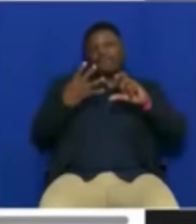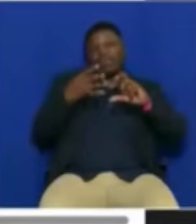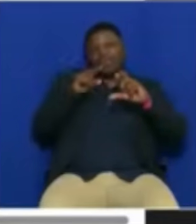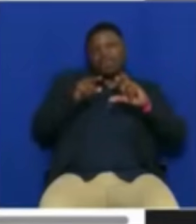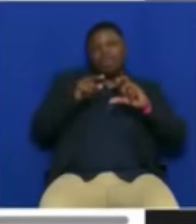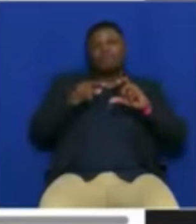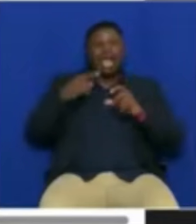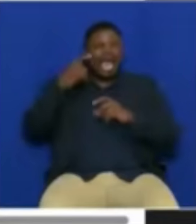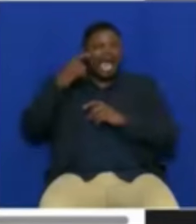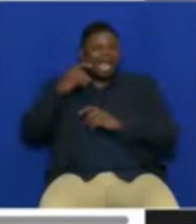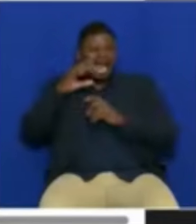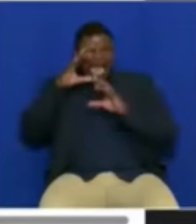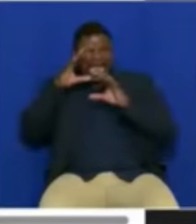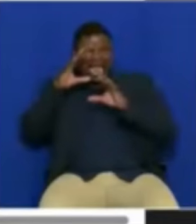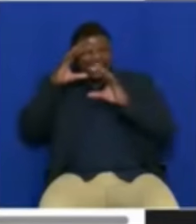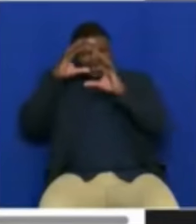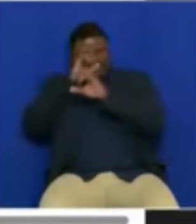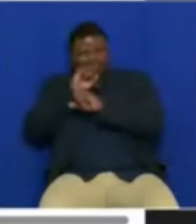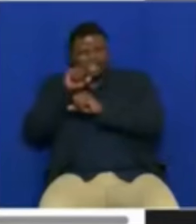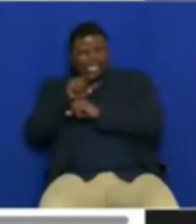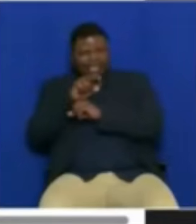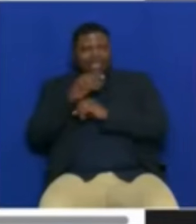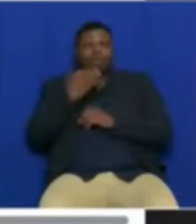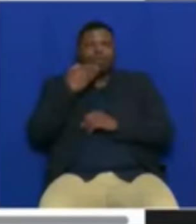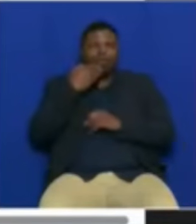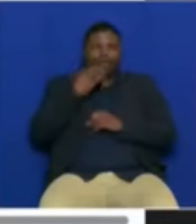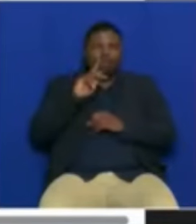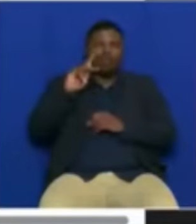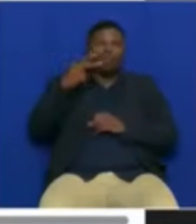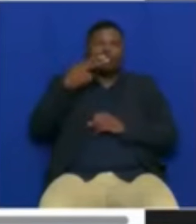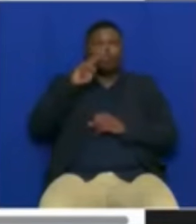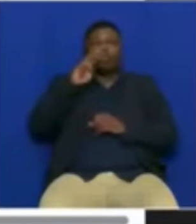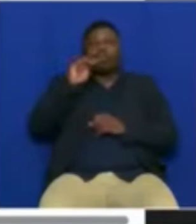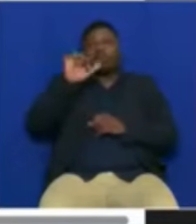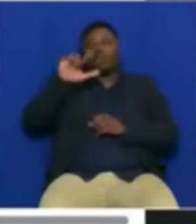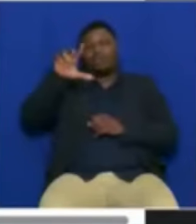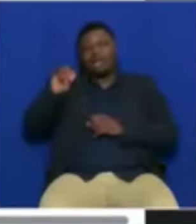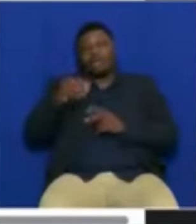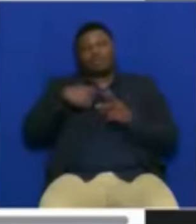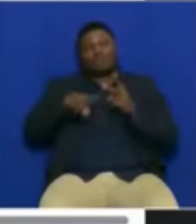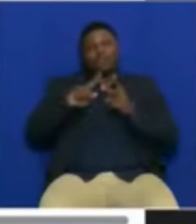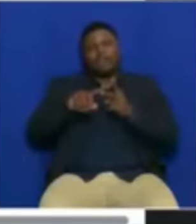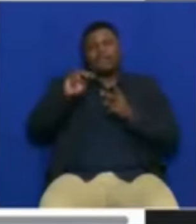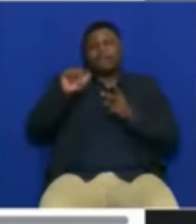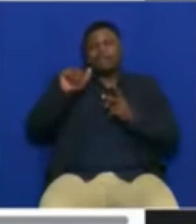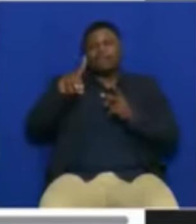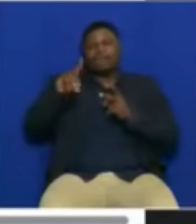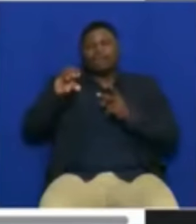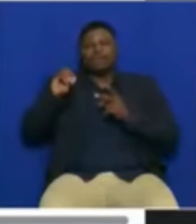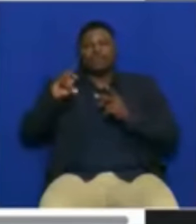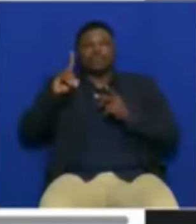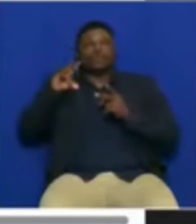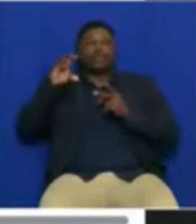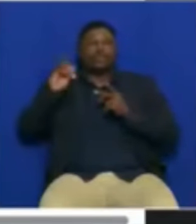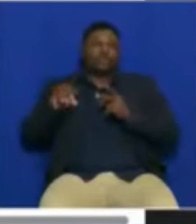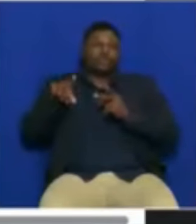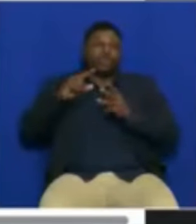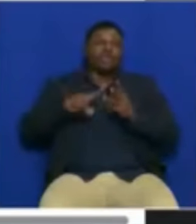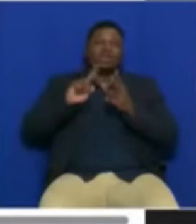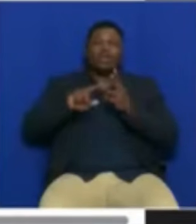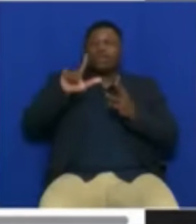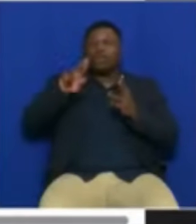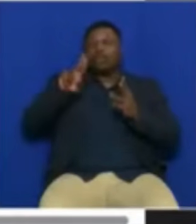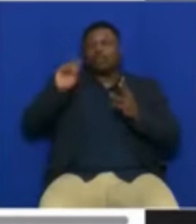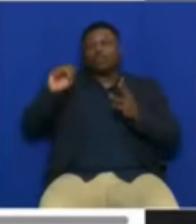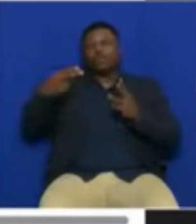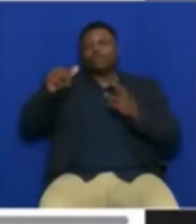intelligence, including Madondo Lushaba, were manipulating procurement processes and processes to appoint and promote certain members of higher